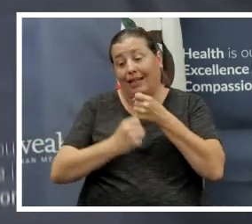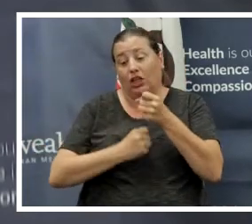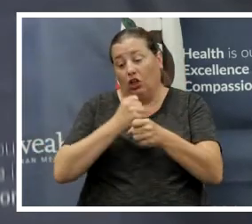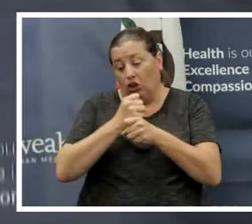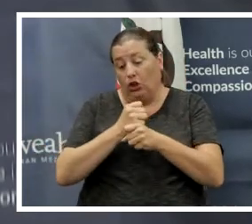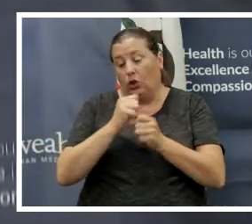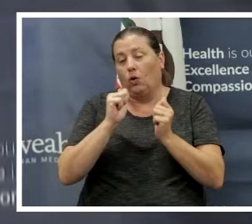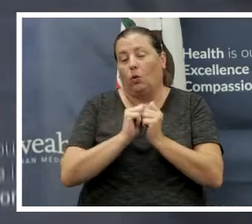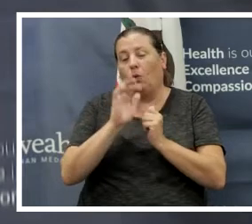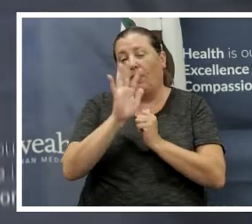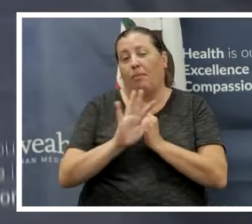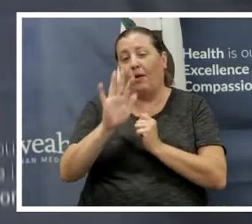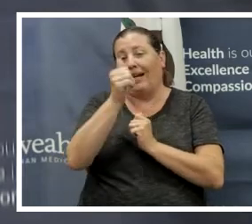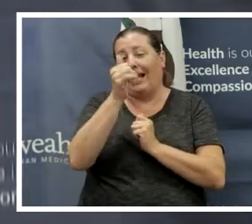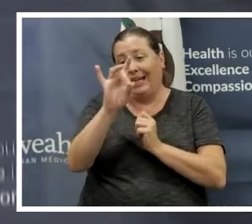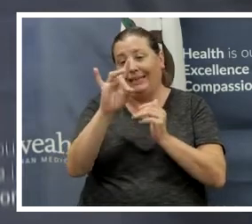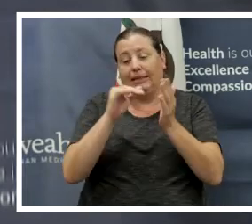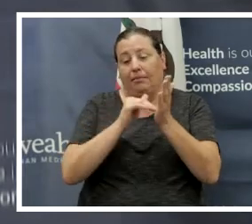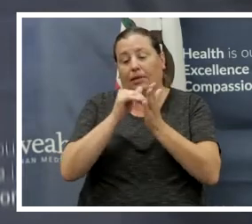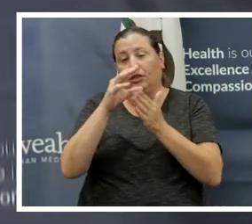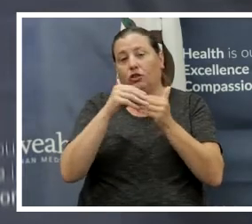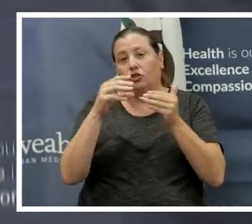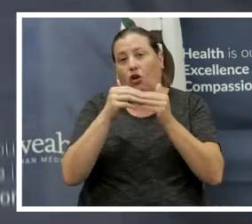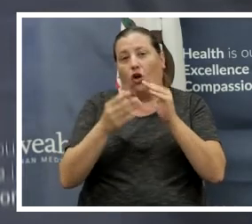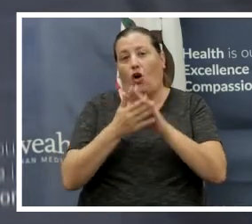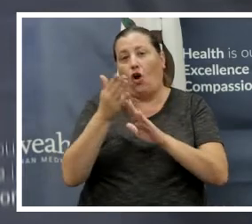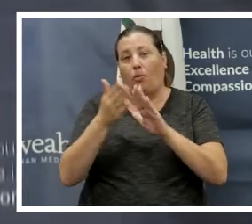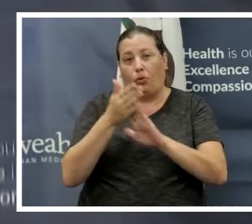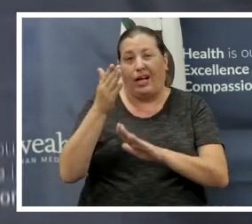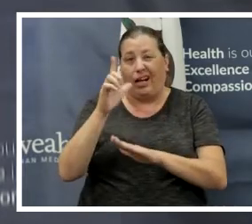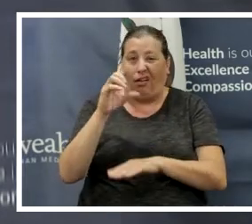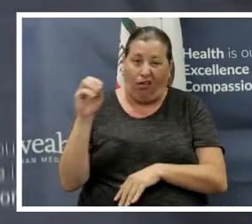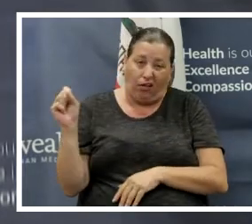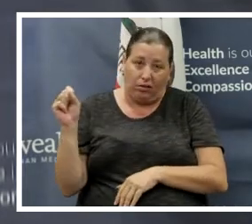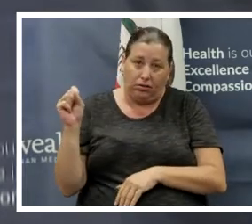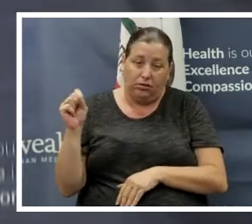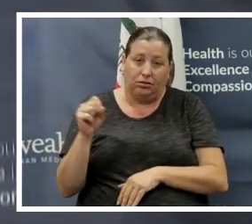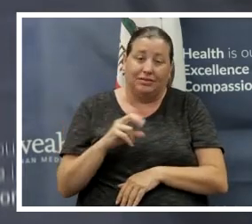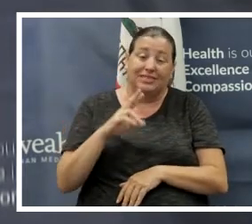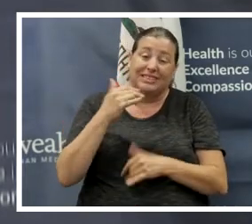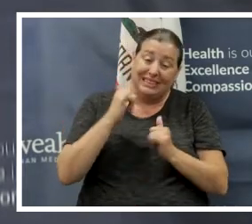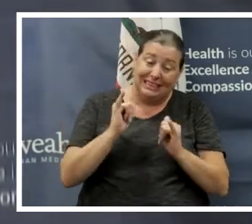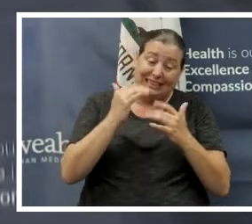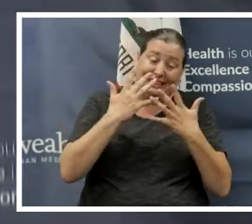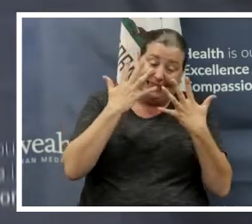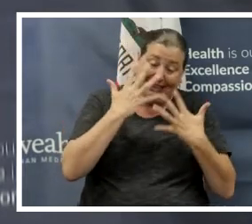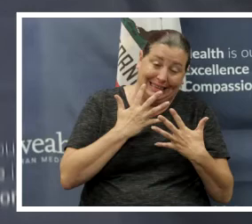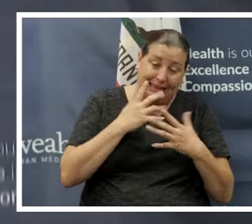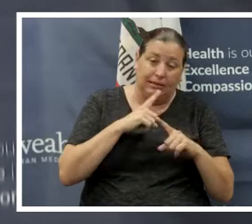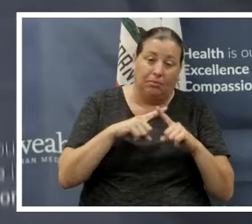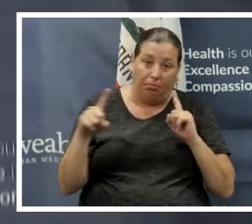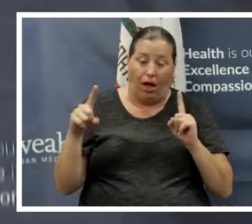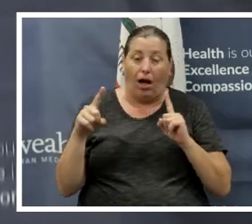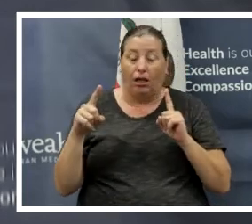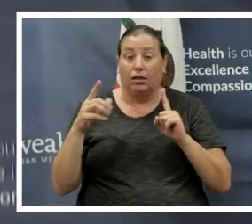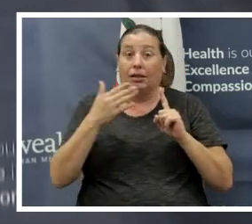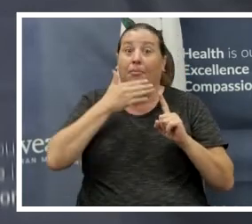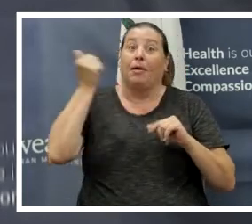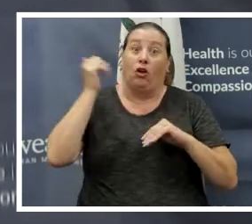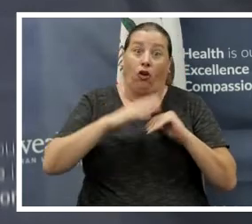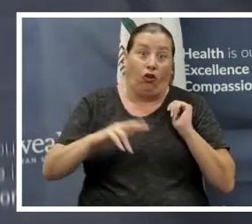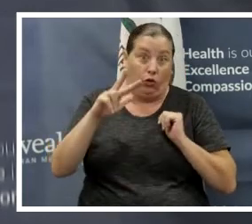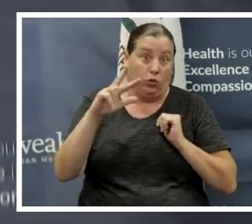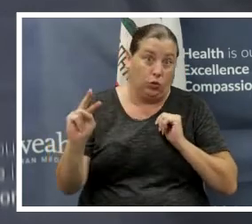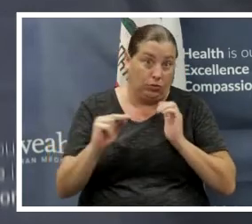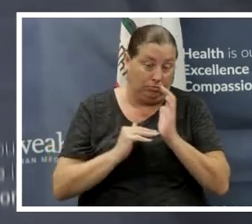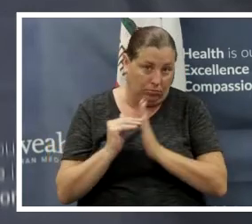million operating loss. Again, still unprecedented, but much better than the $32 million that we would have been looking at if not